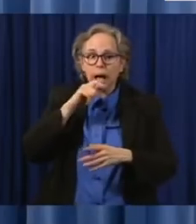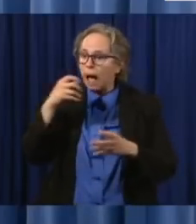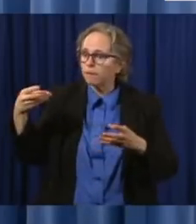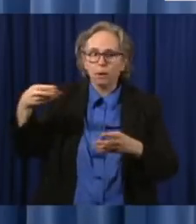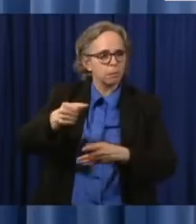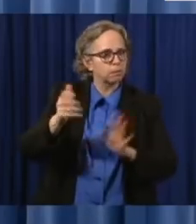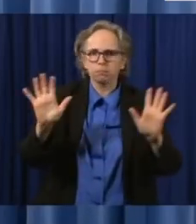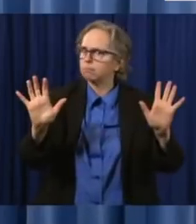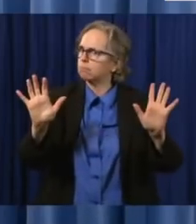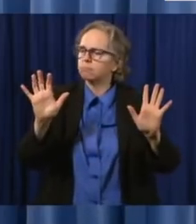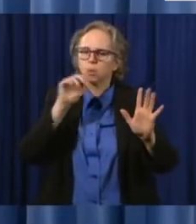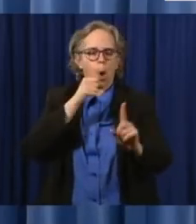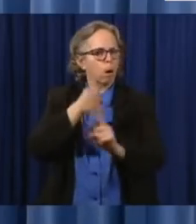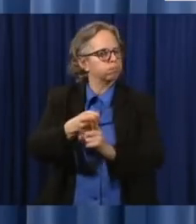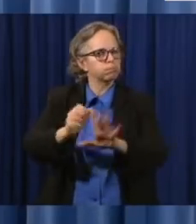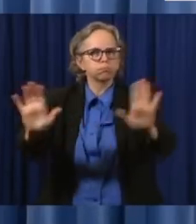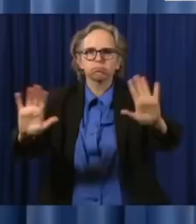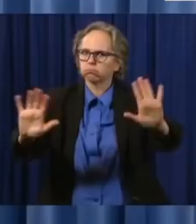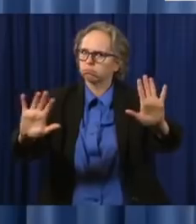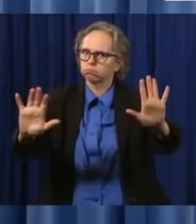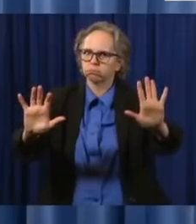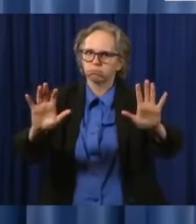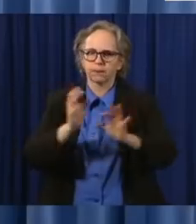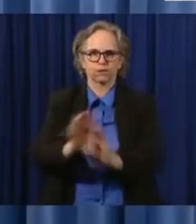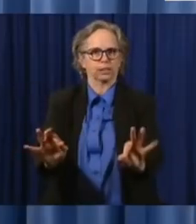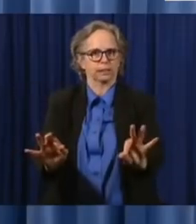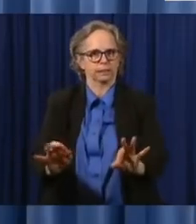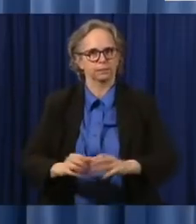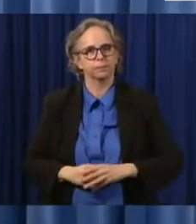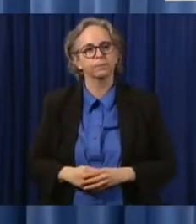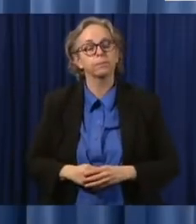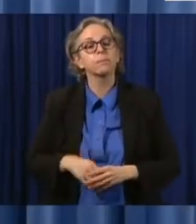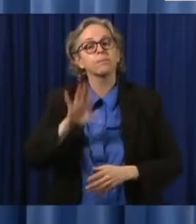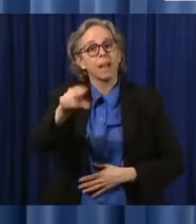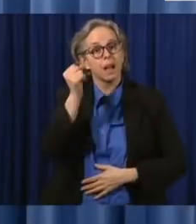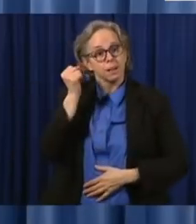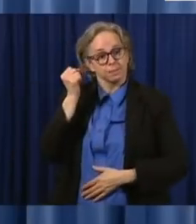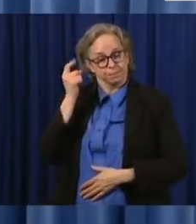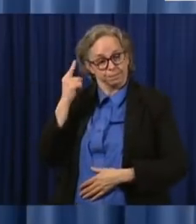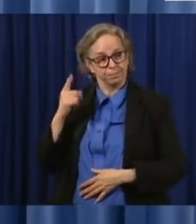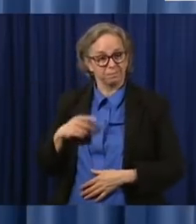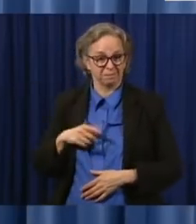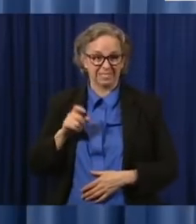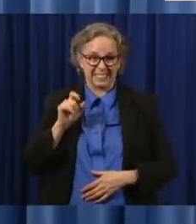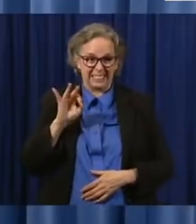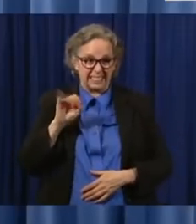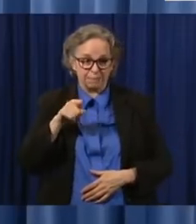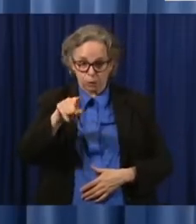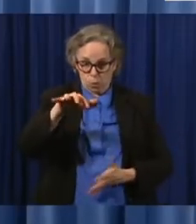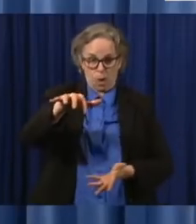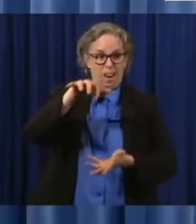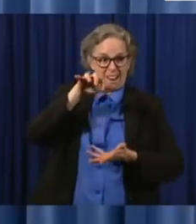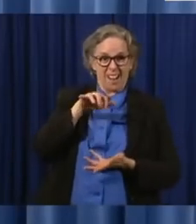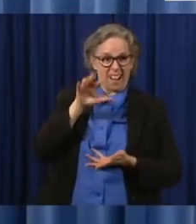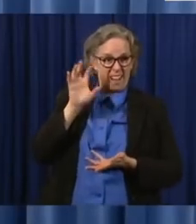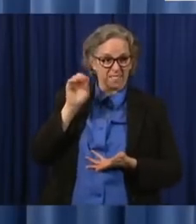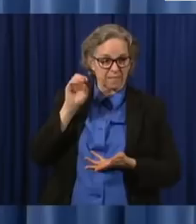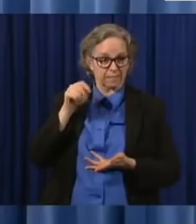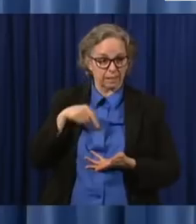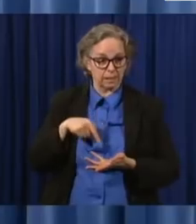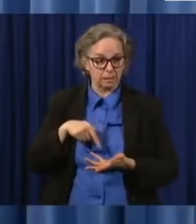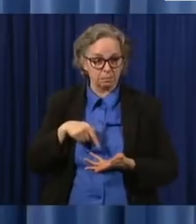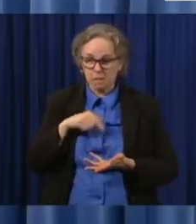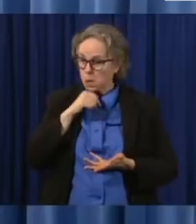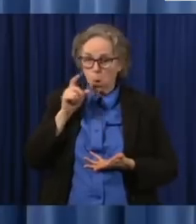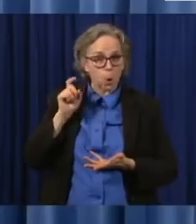I'd like to encourage companies and employees to not throw away any extra face coverings that they receive that they won't be using. If you